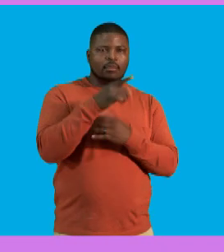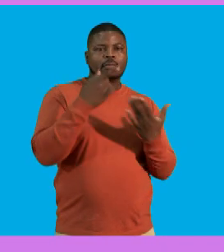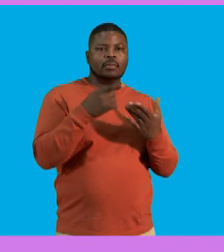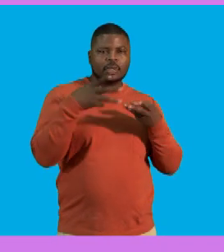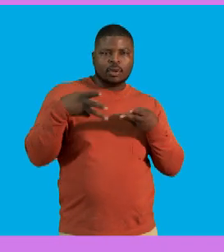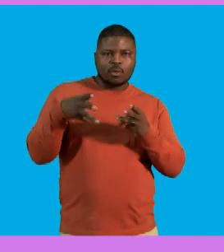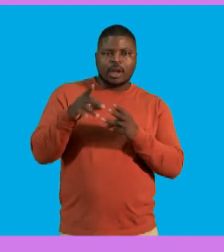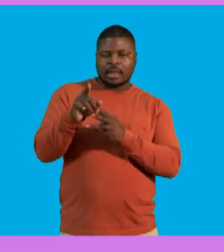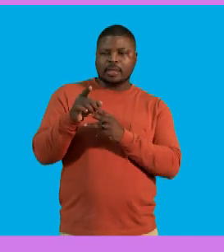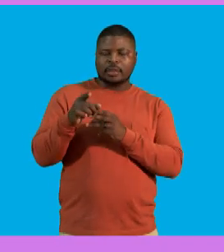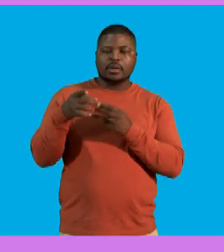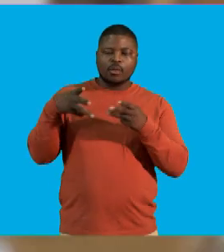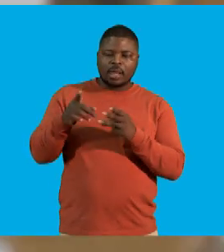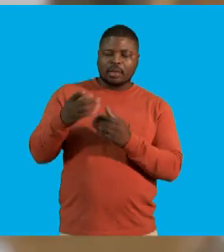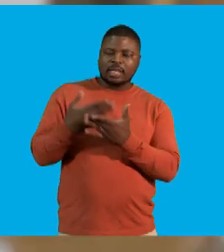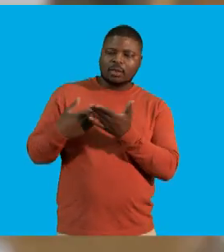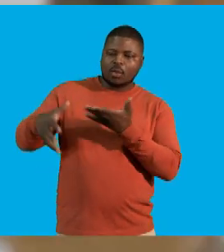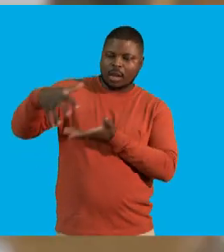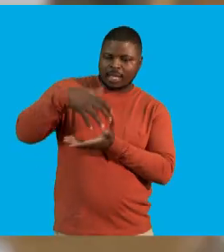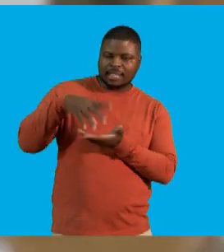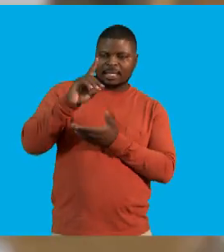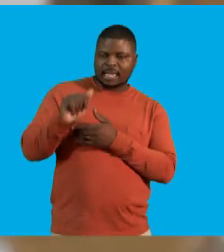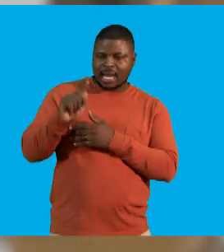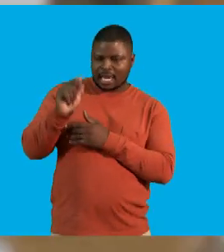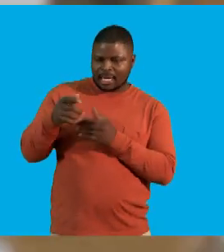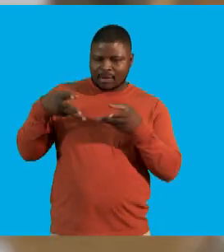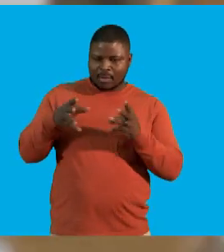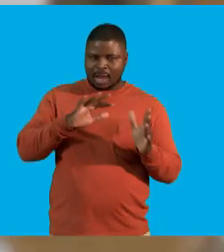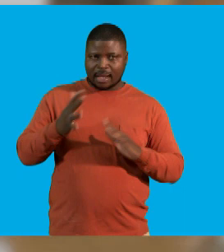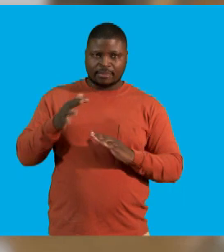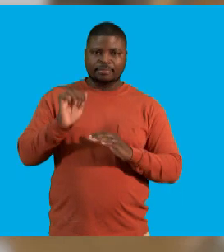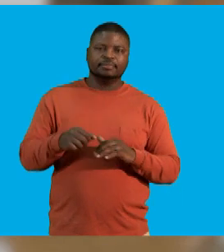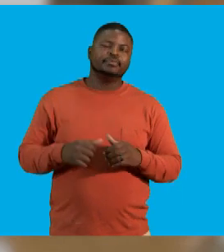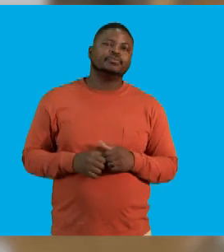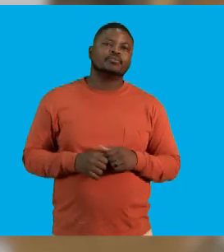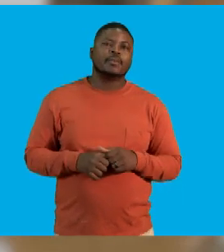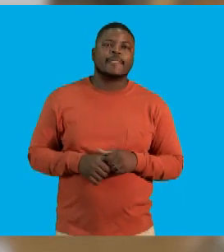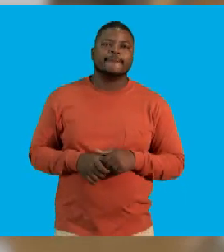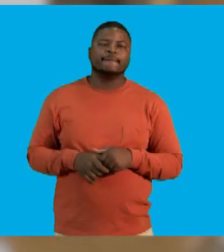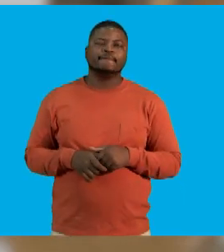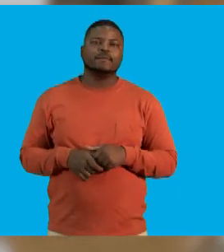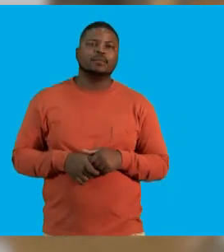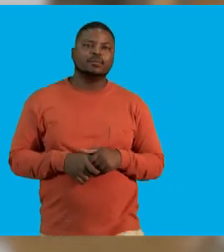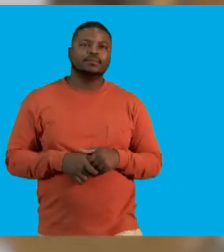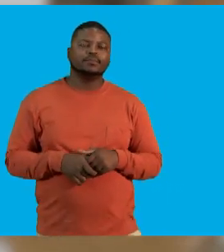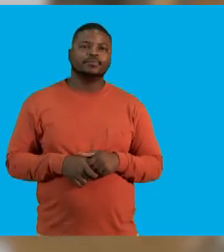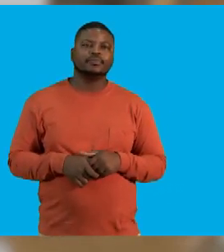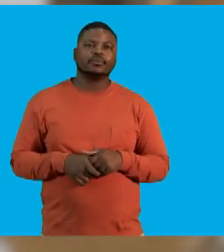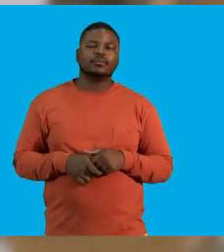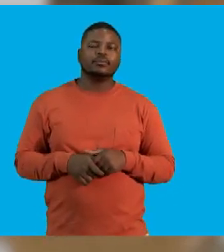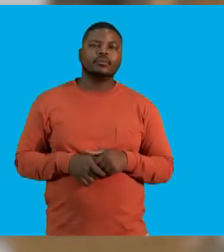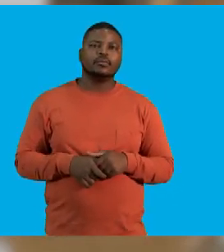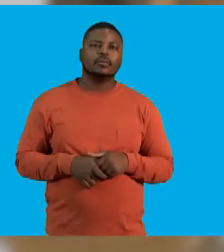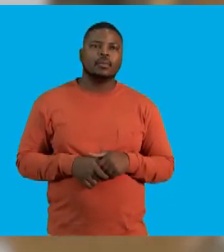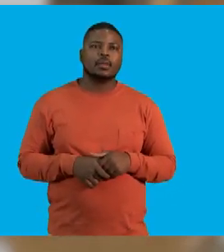and analyzed. All right. Now, one last time, the common errors that